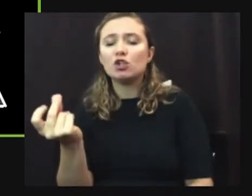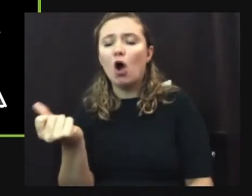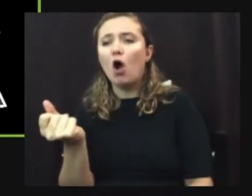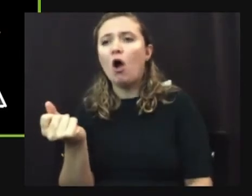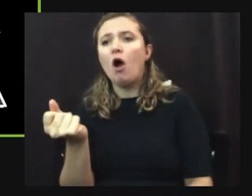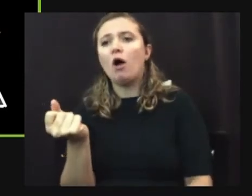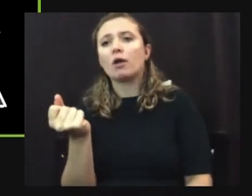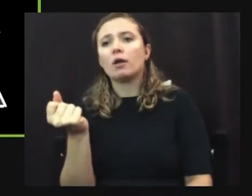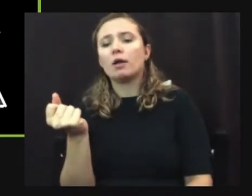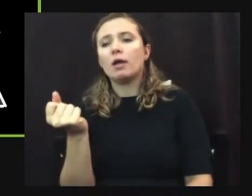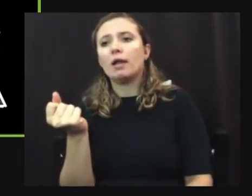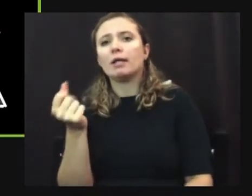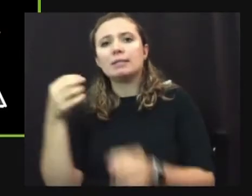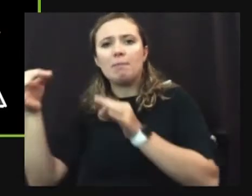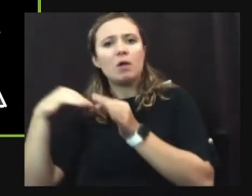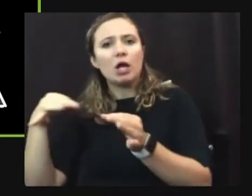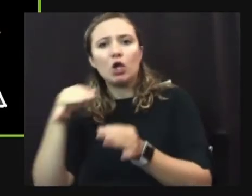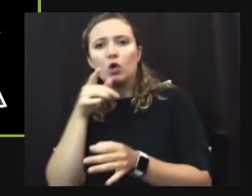in